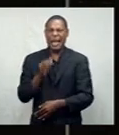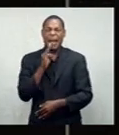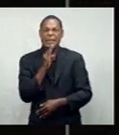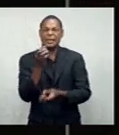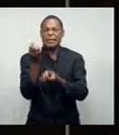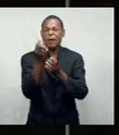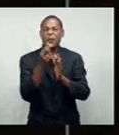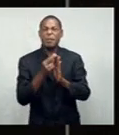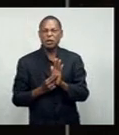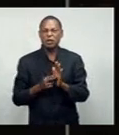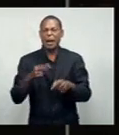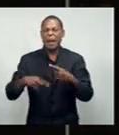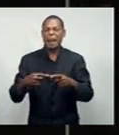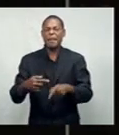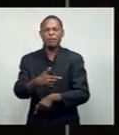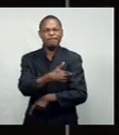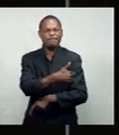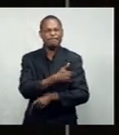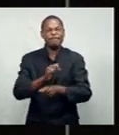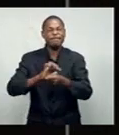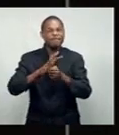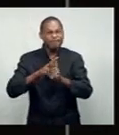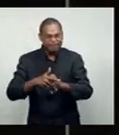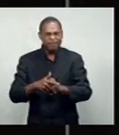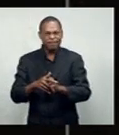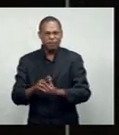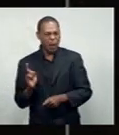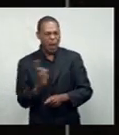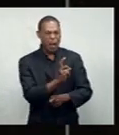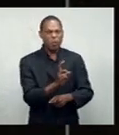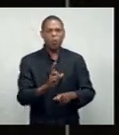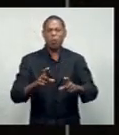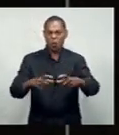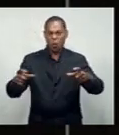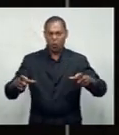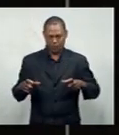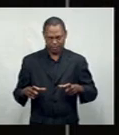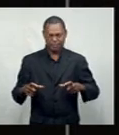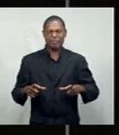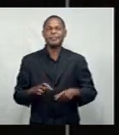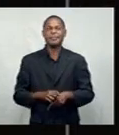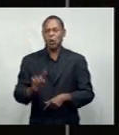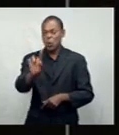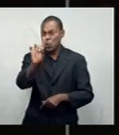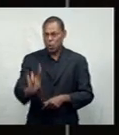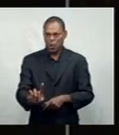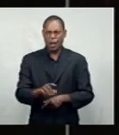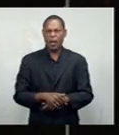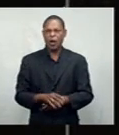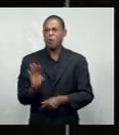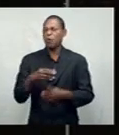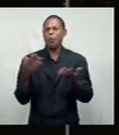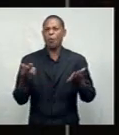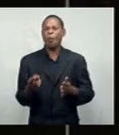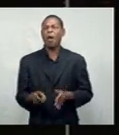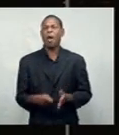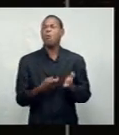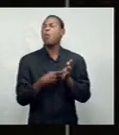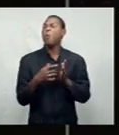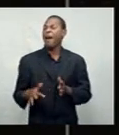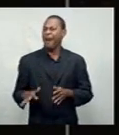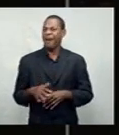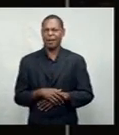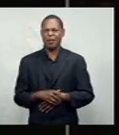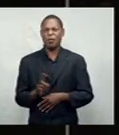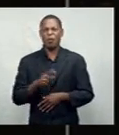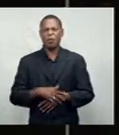to COVID-19 vaccine appeared in the Suva Magistrates Court today. Andi Naniseva Sulele Budhango from Rewanga, Suva, allegedly posted